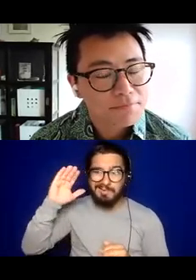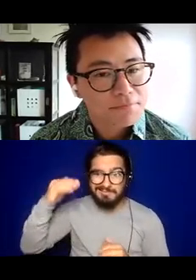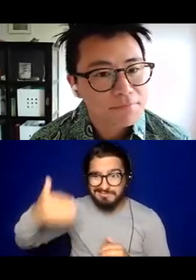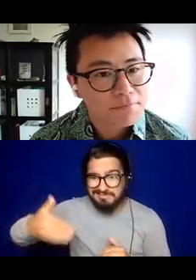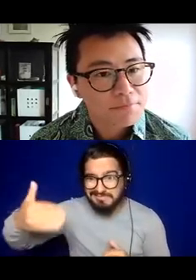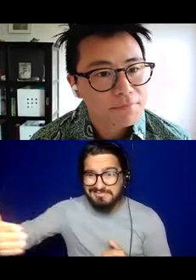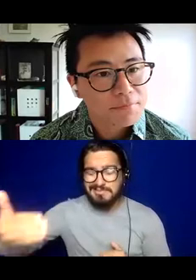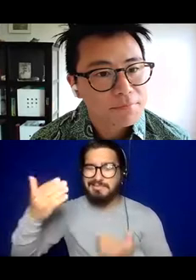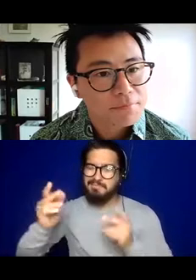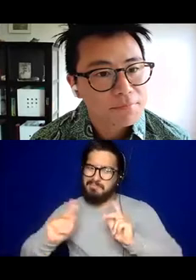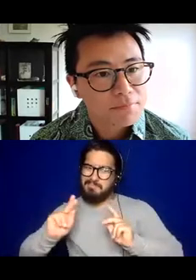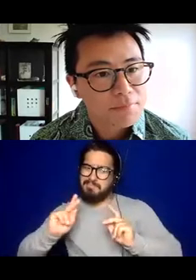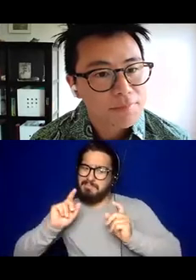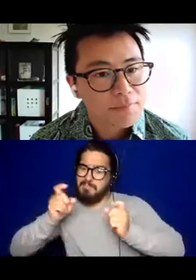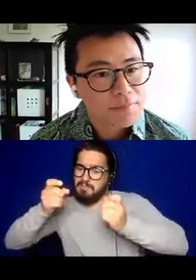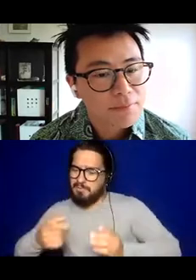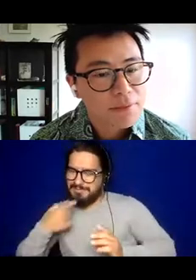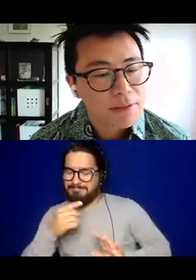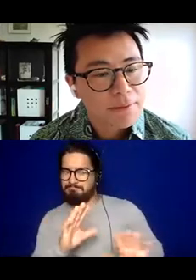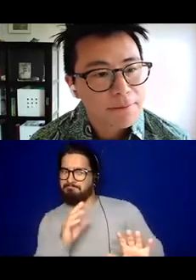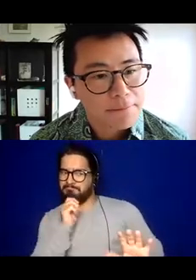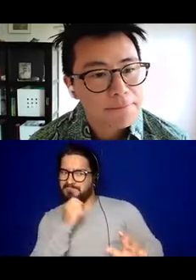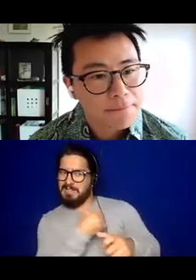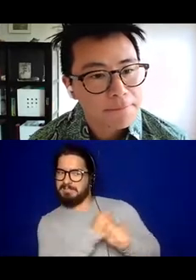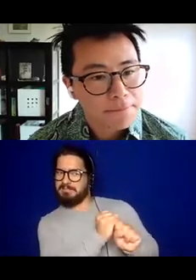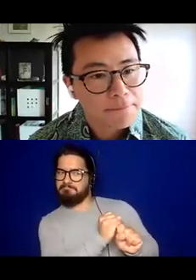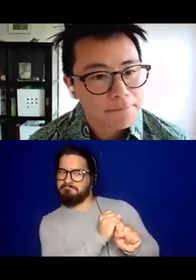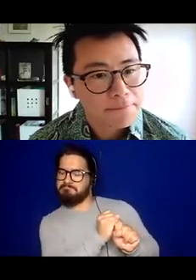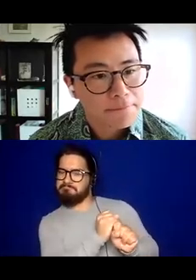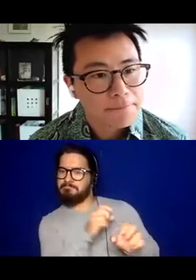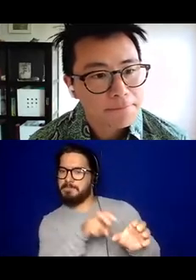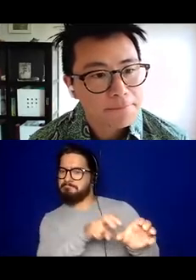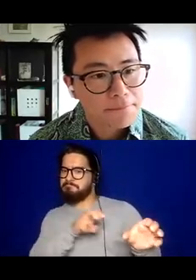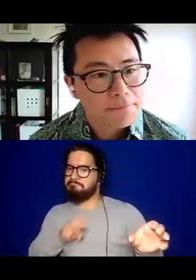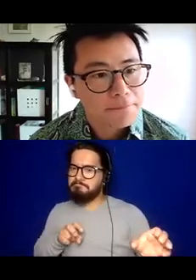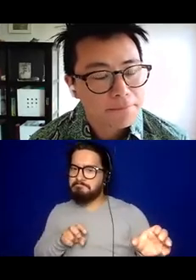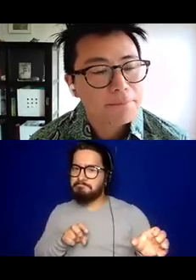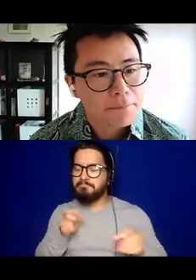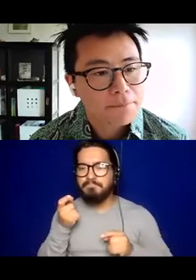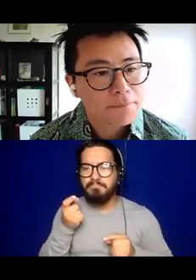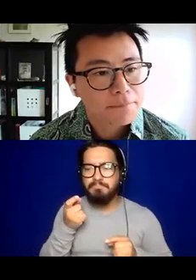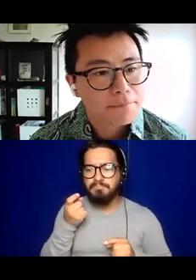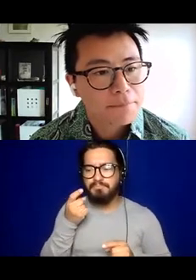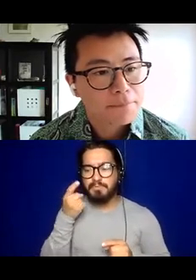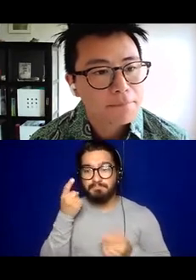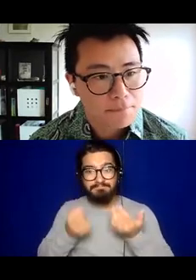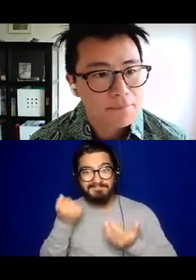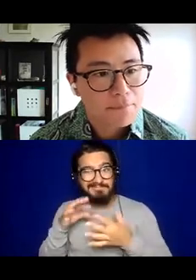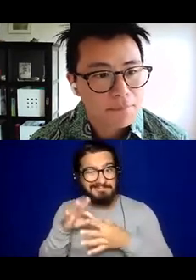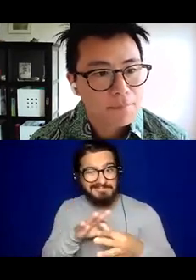may not feel safe to donate and share information with us about